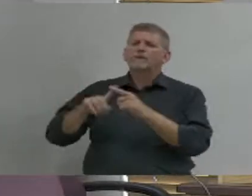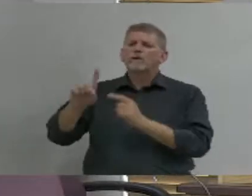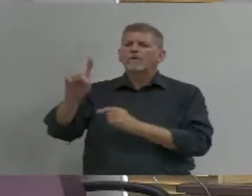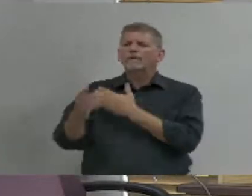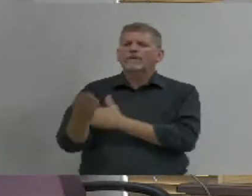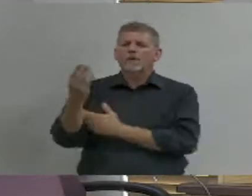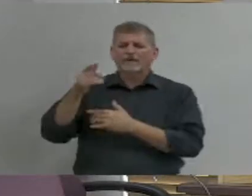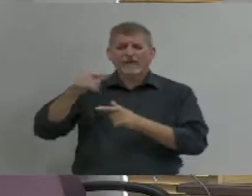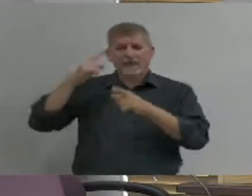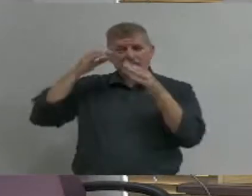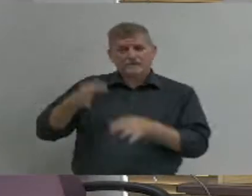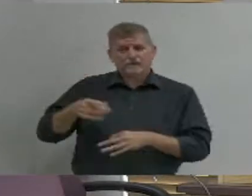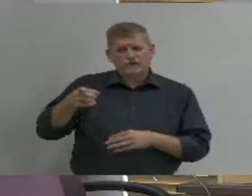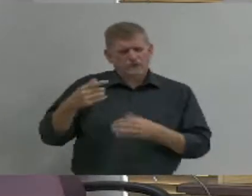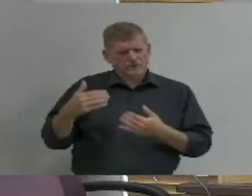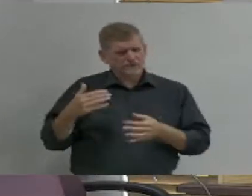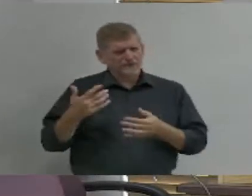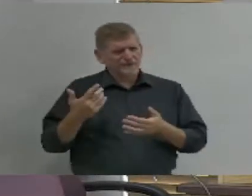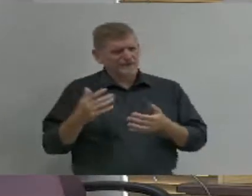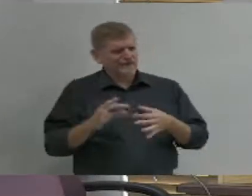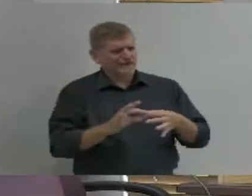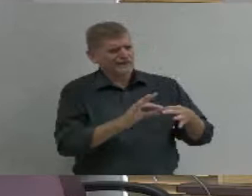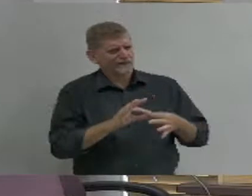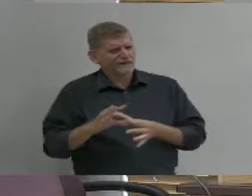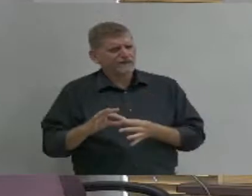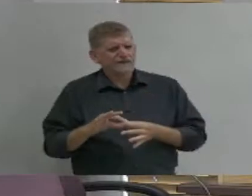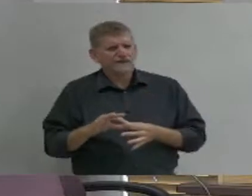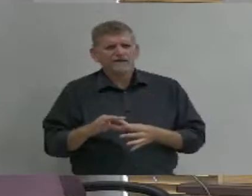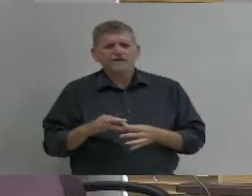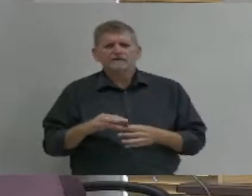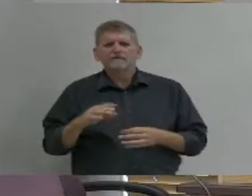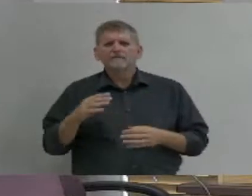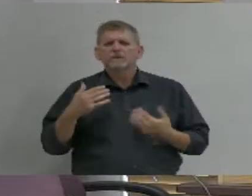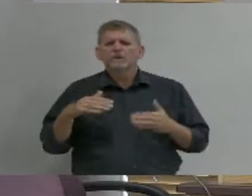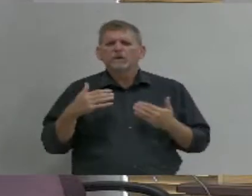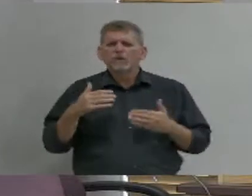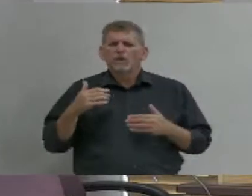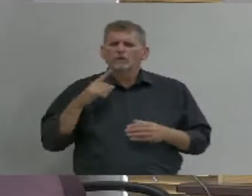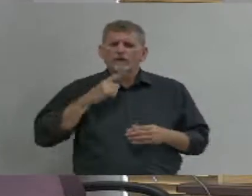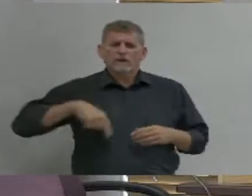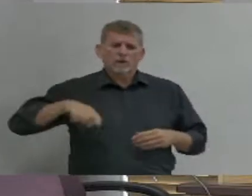all committed to protecting public health, but that means protecting public